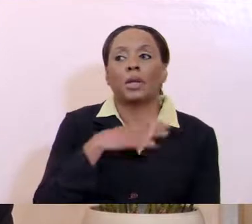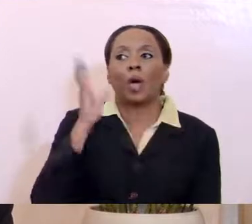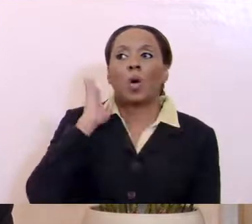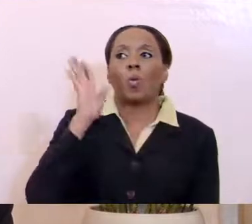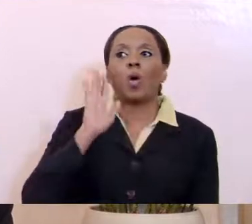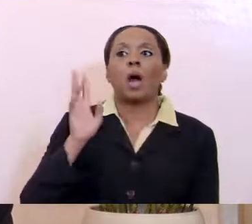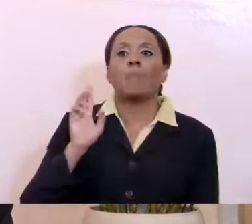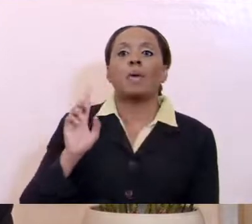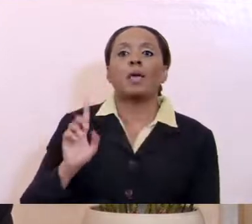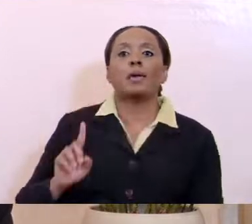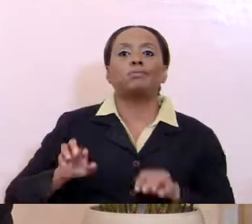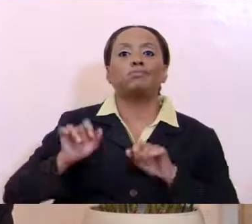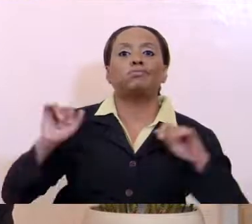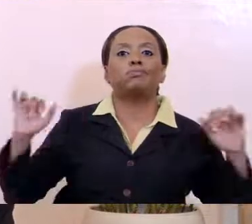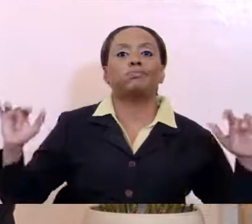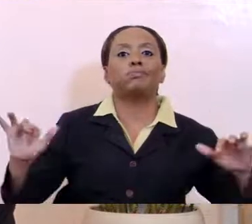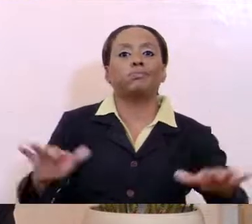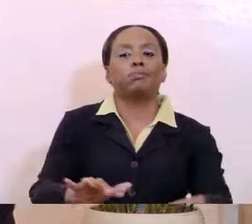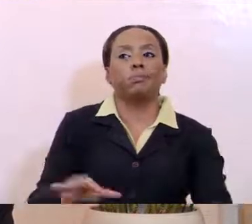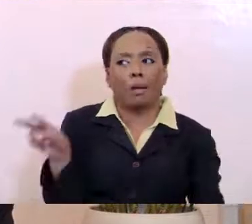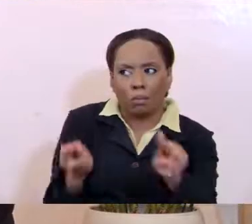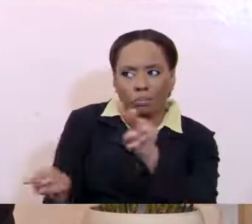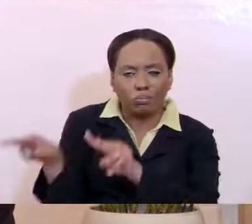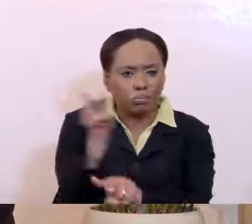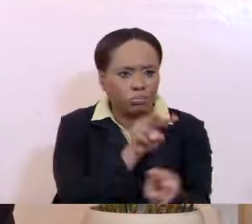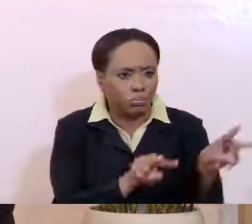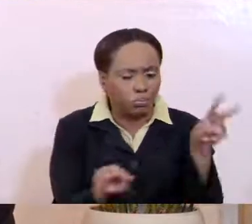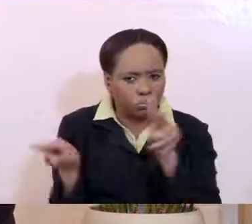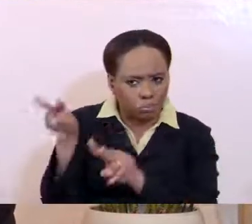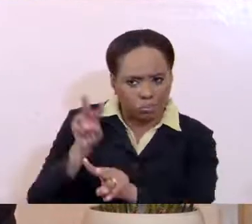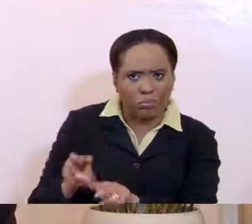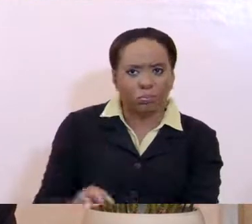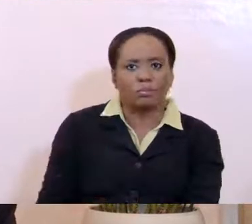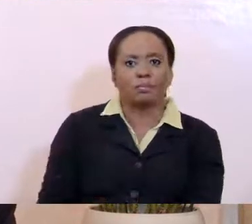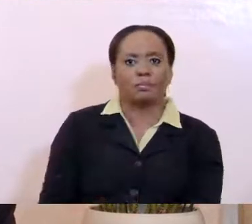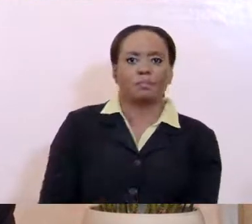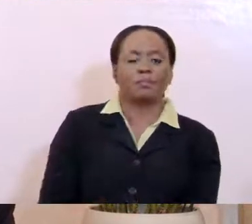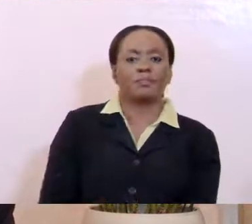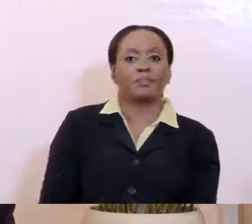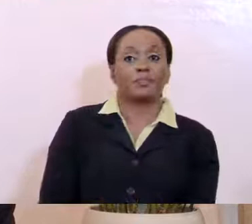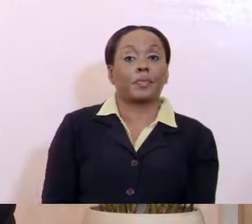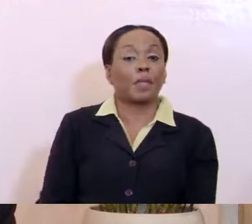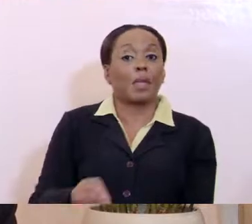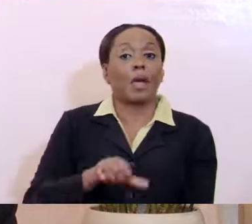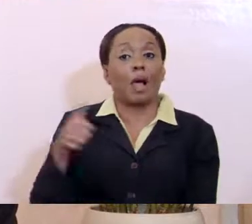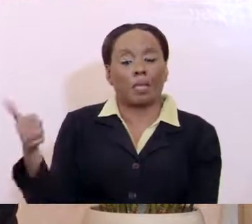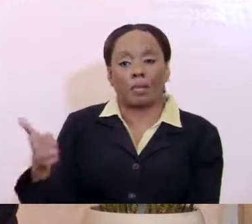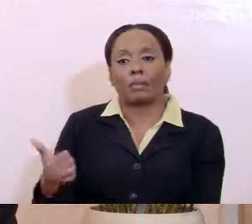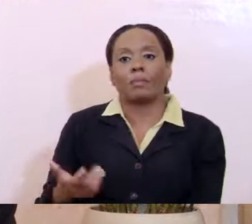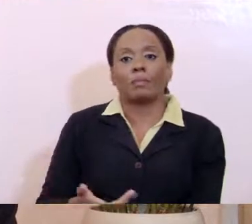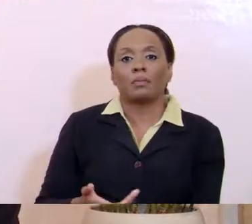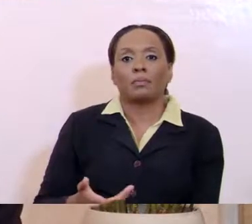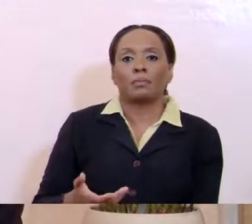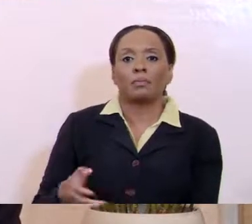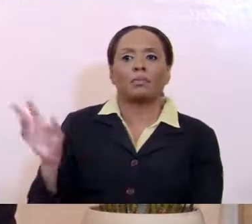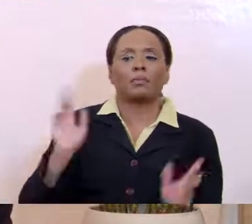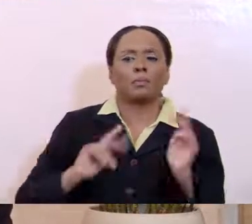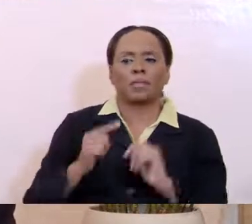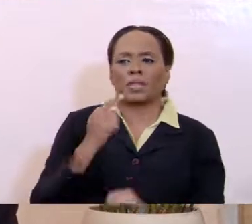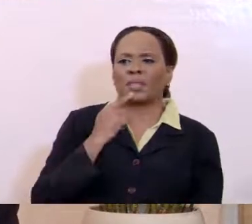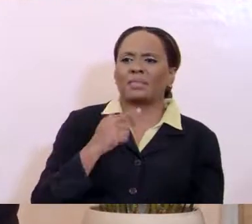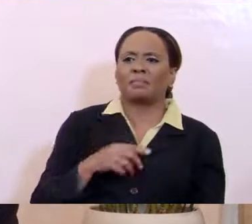those particular kinds of issues. Another call that we've had frequently is to ask whether stay-at-home weekend